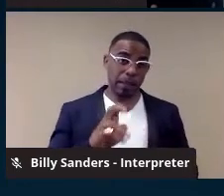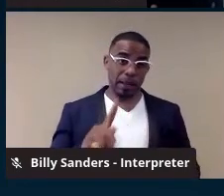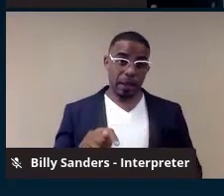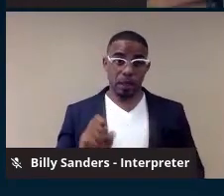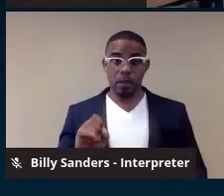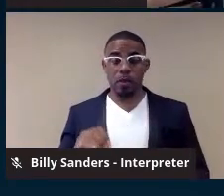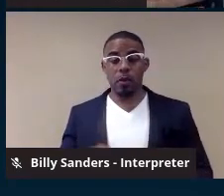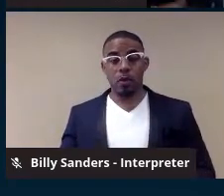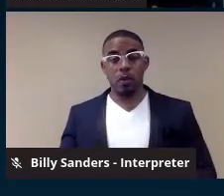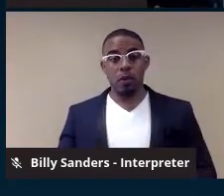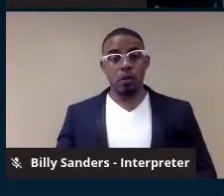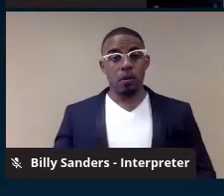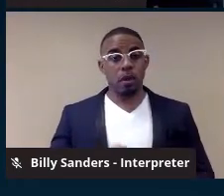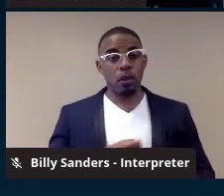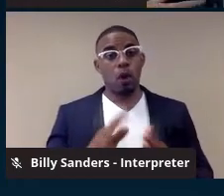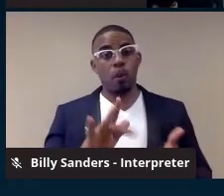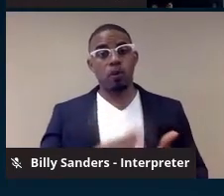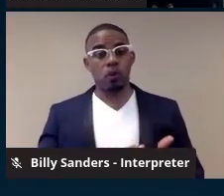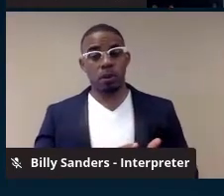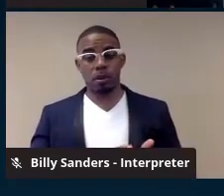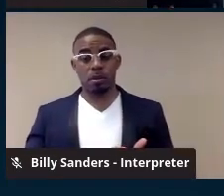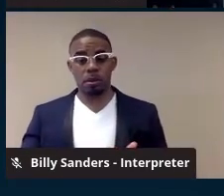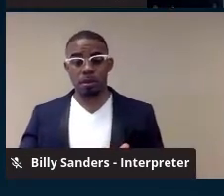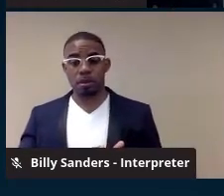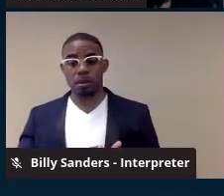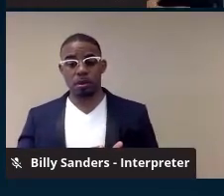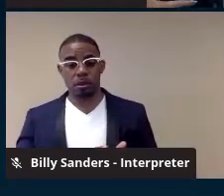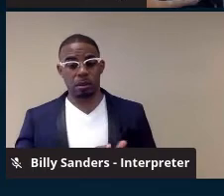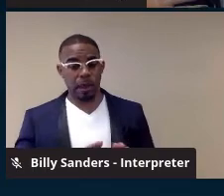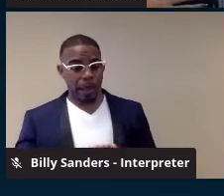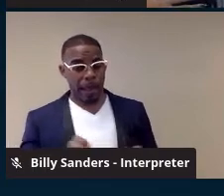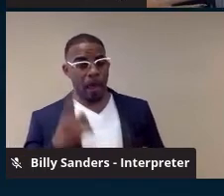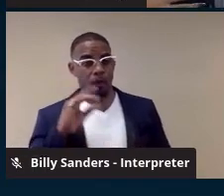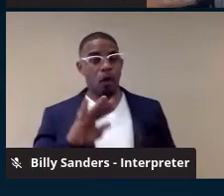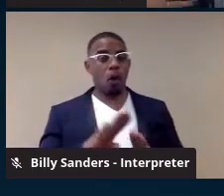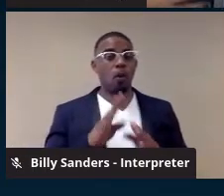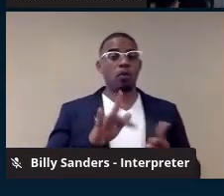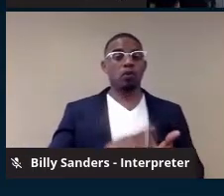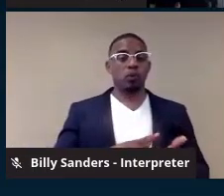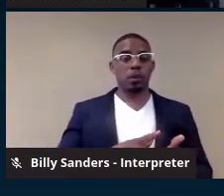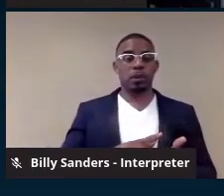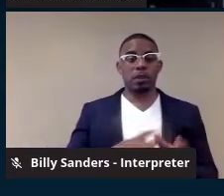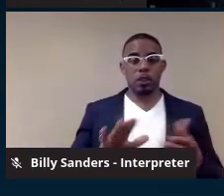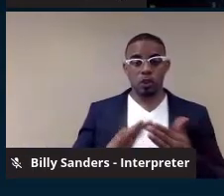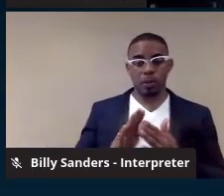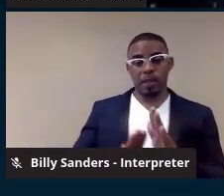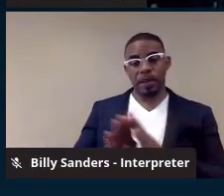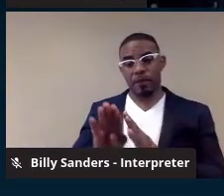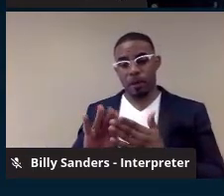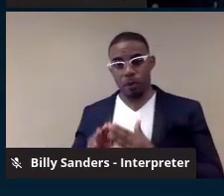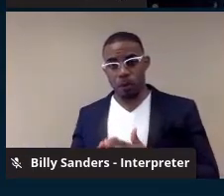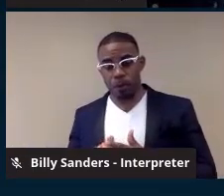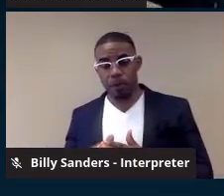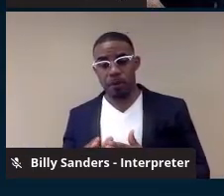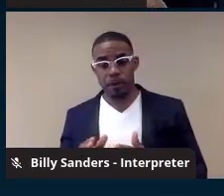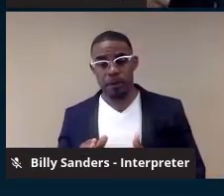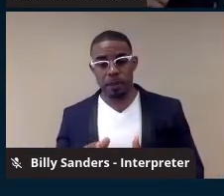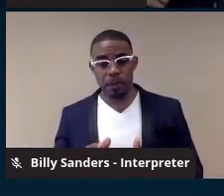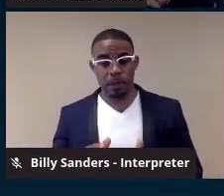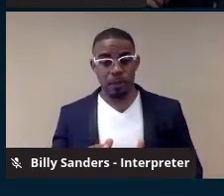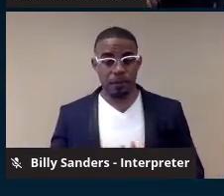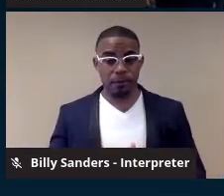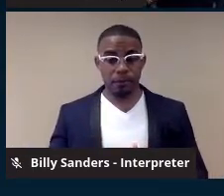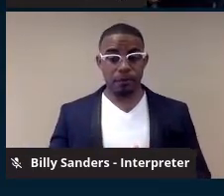it's open source. Is it an active open source community? Is it an active developer community?